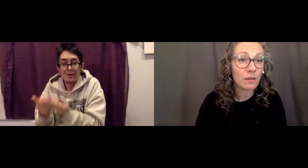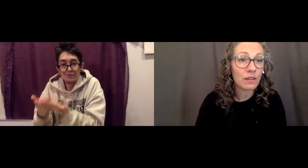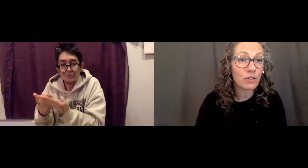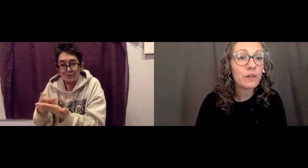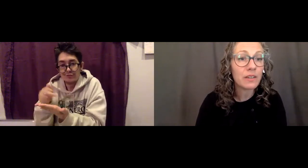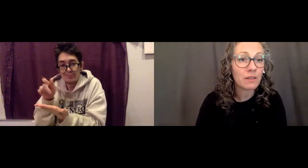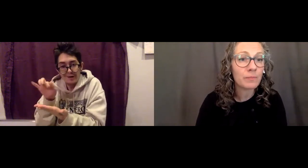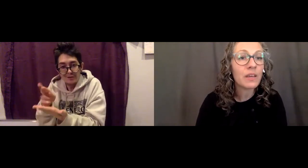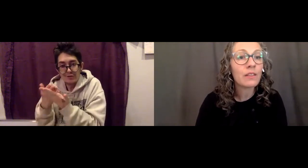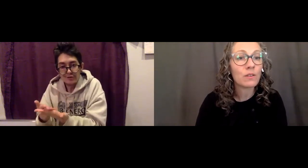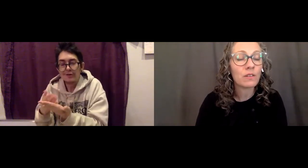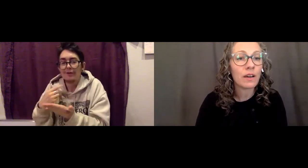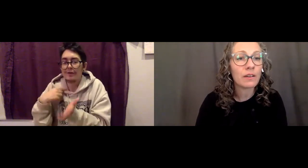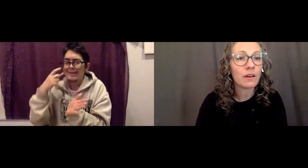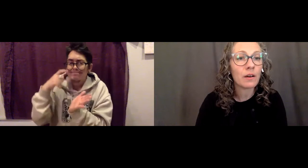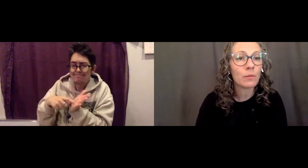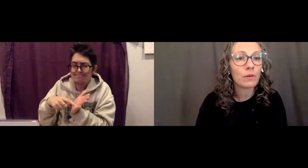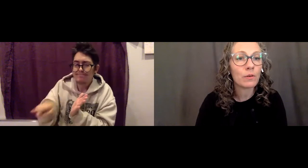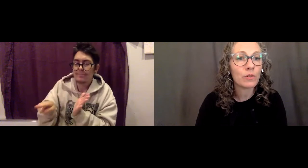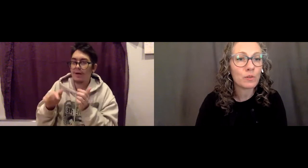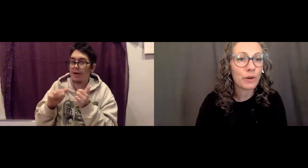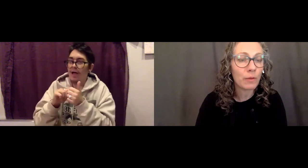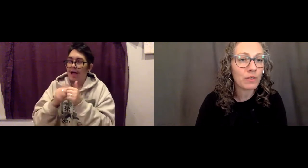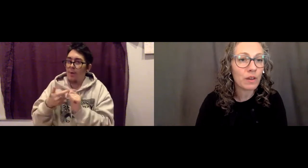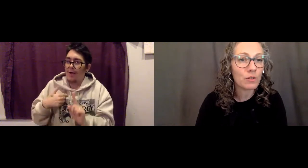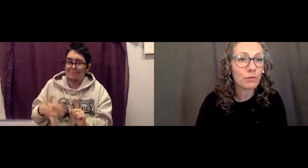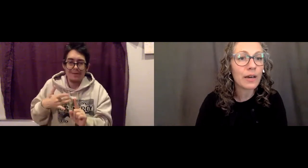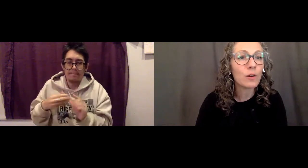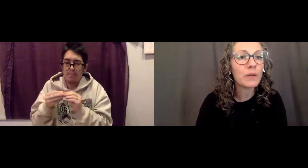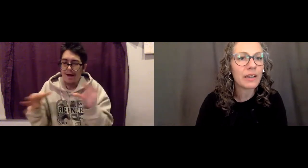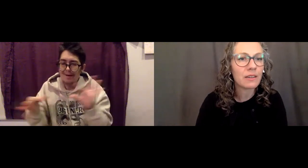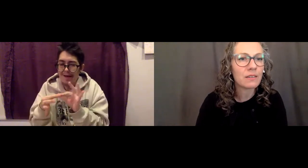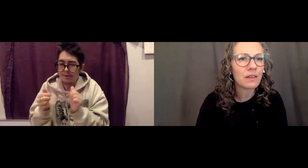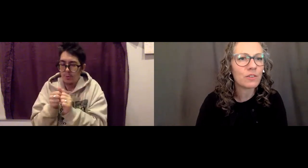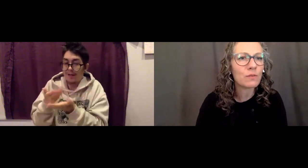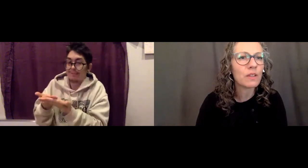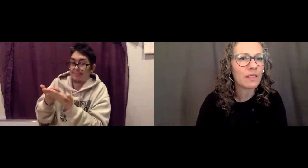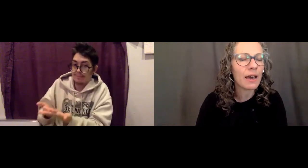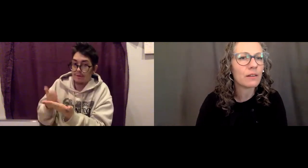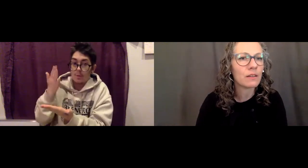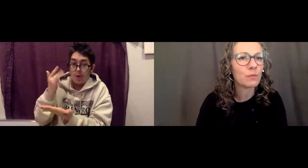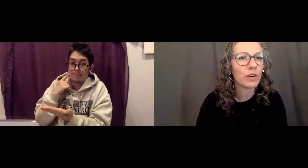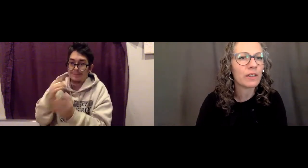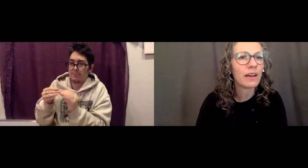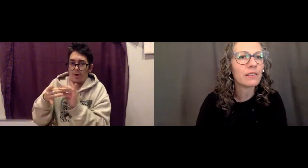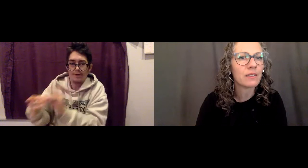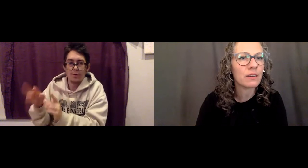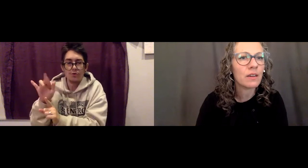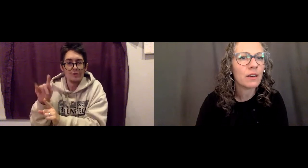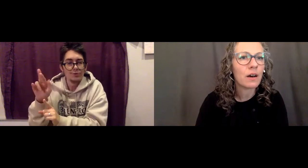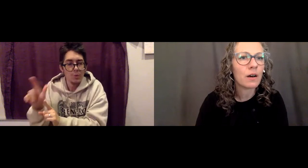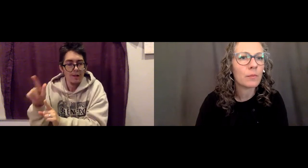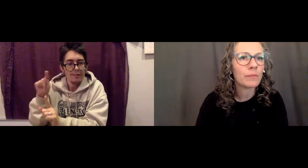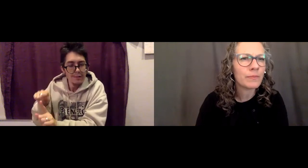as in Judaism, there's a sign which is prayer with two flat open hands, and I just feel like that is more